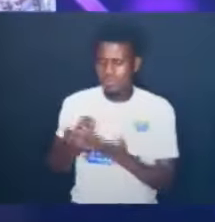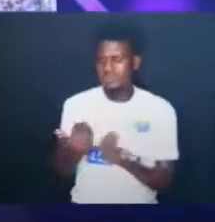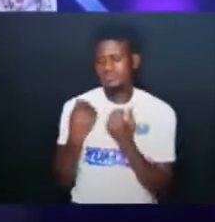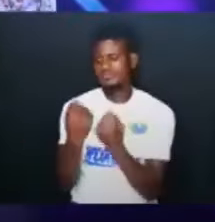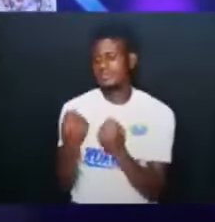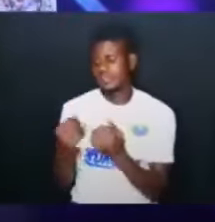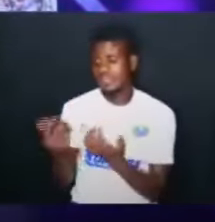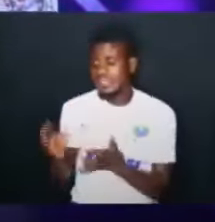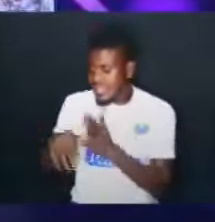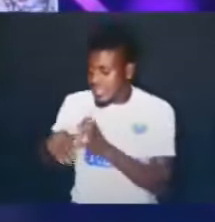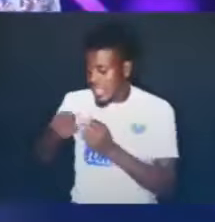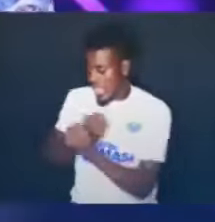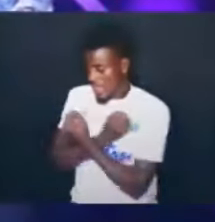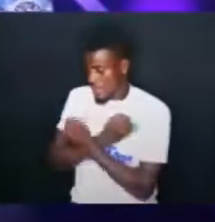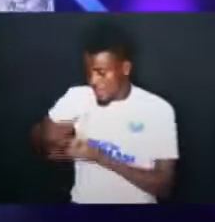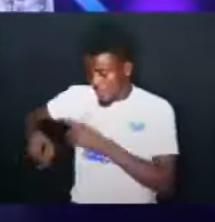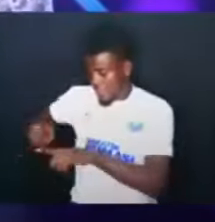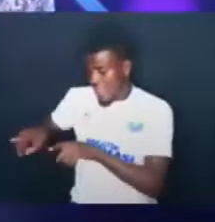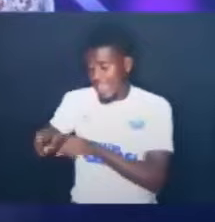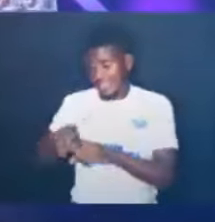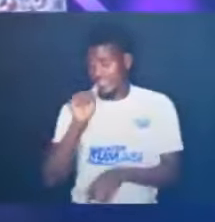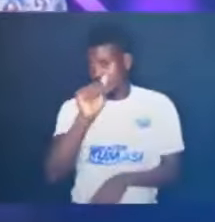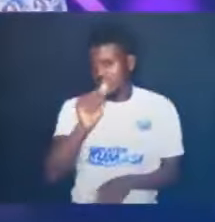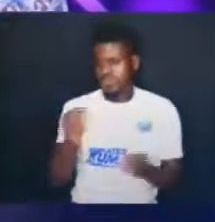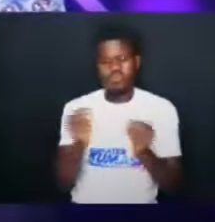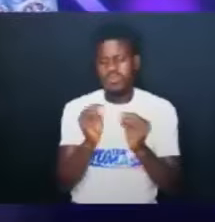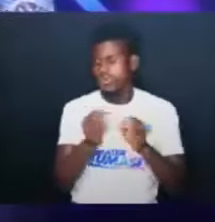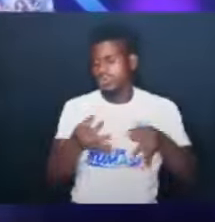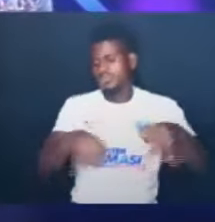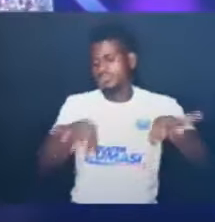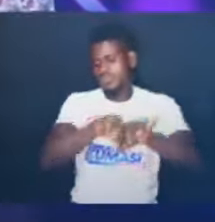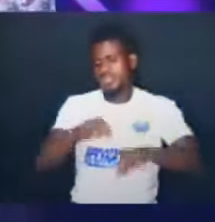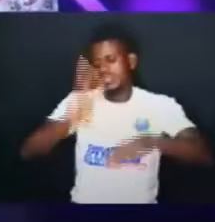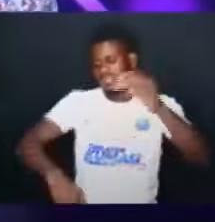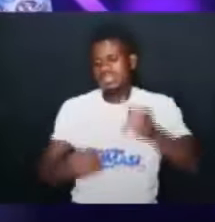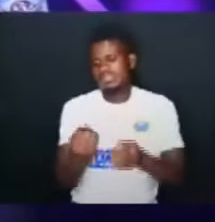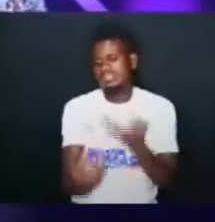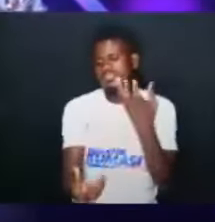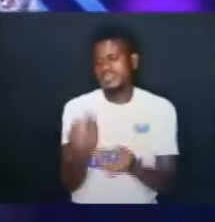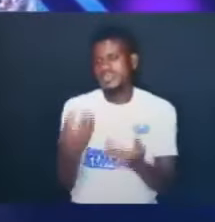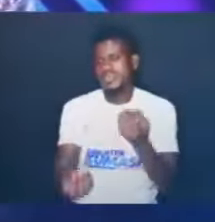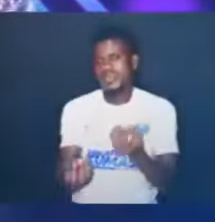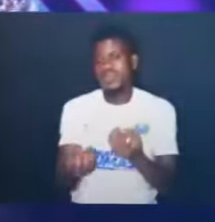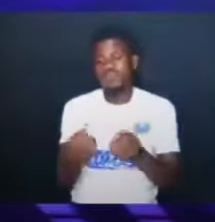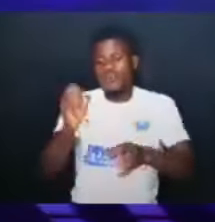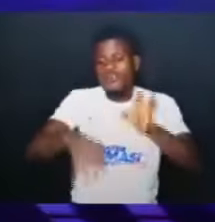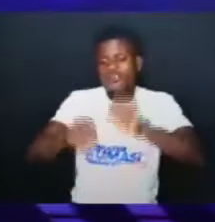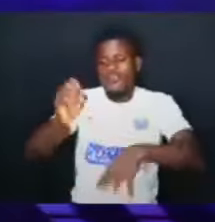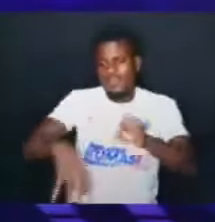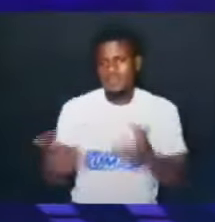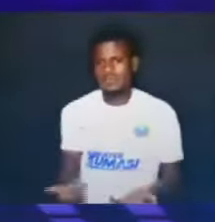than sacrifices and offerings. So ofri wo nyina do nyankopon no wado wo nyina se wo ho no anu hia e cha afori bo bia.